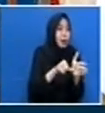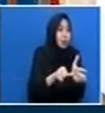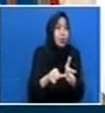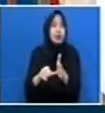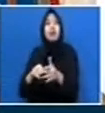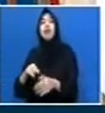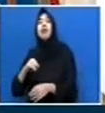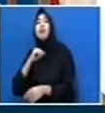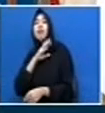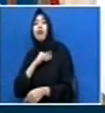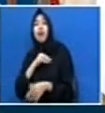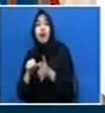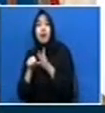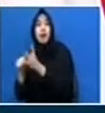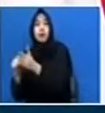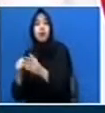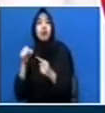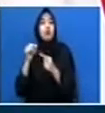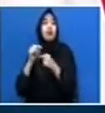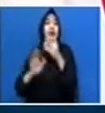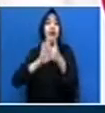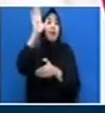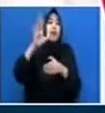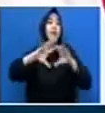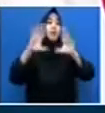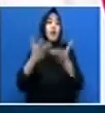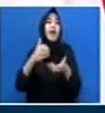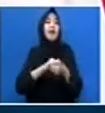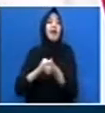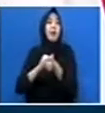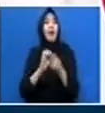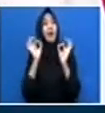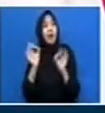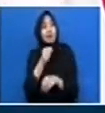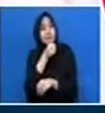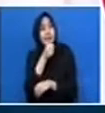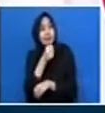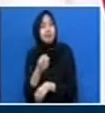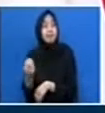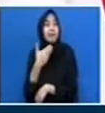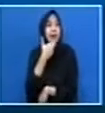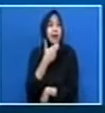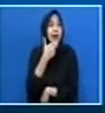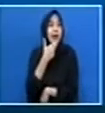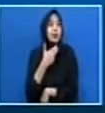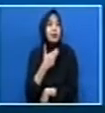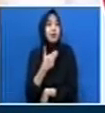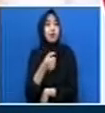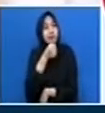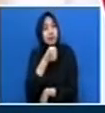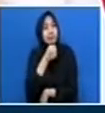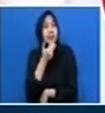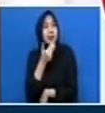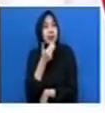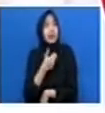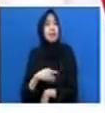Palestinians and the Israelis have a safe and peaceful future. Such a strong word. Thank you, Madam Chairman, to make time for us to take this interview.